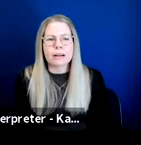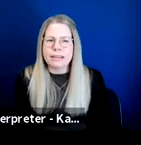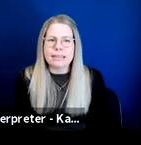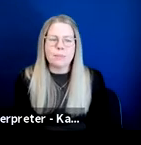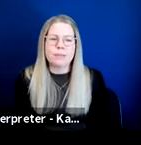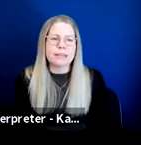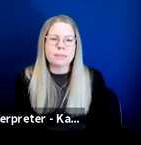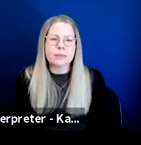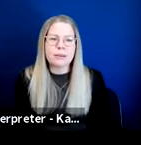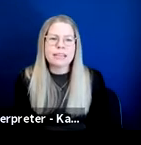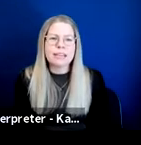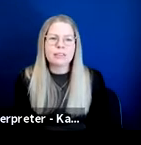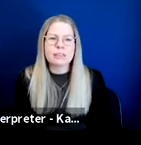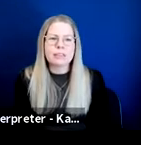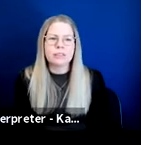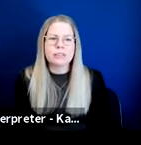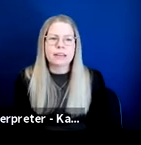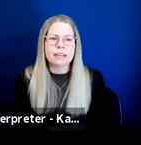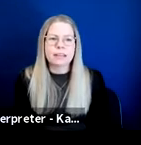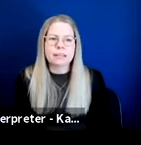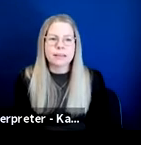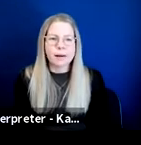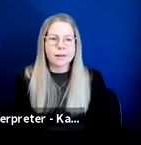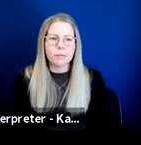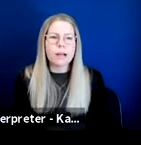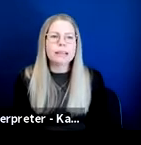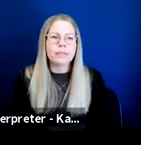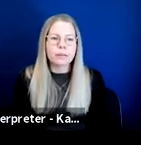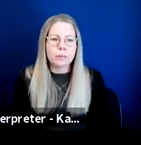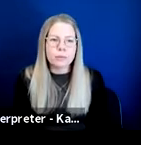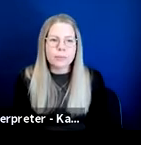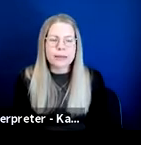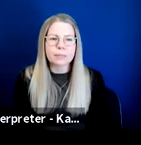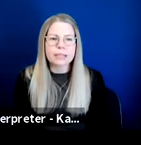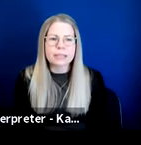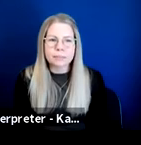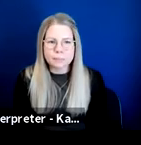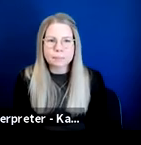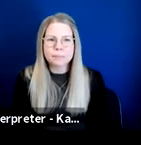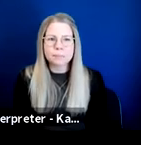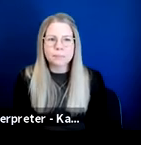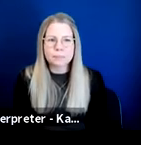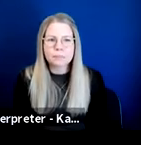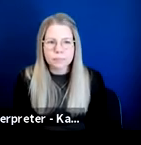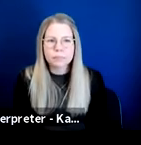It's not an in-depth assessment or anything. It's just to get a sense of what level you would be best placed in.